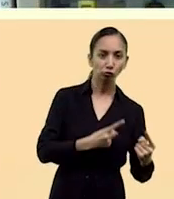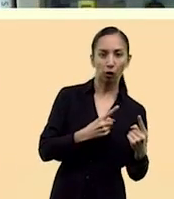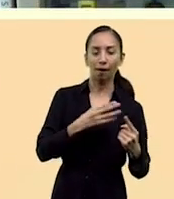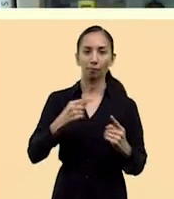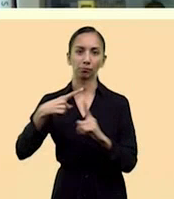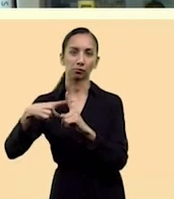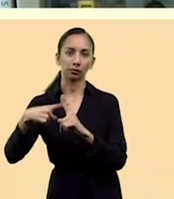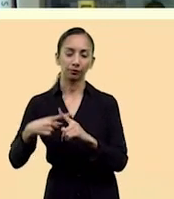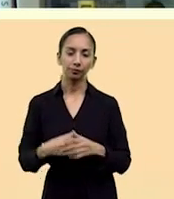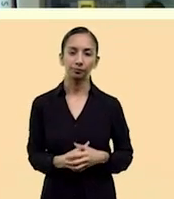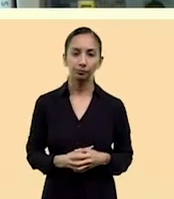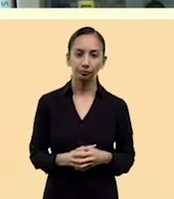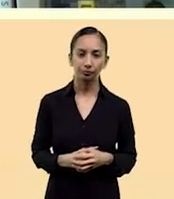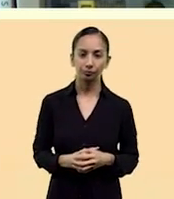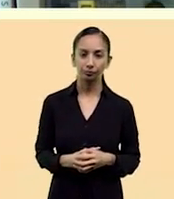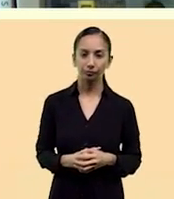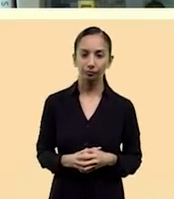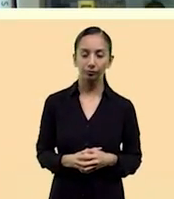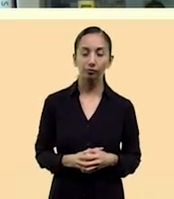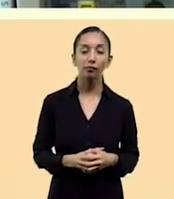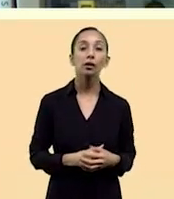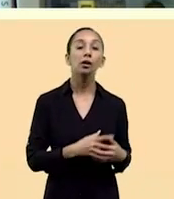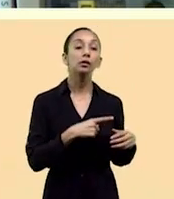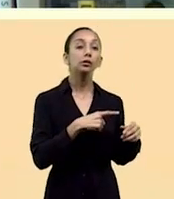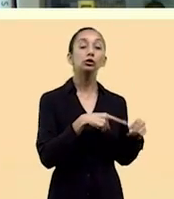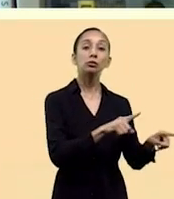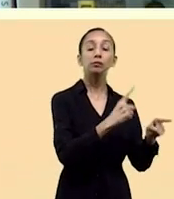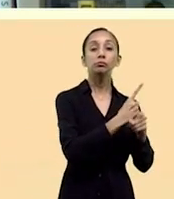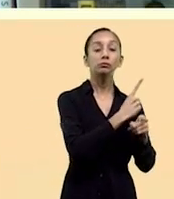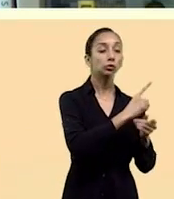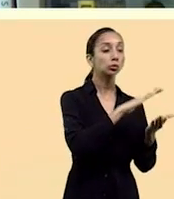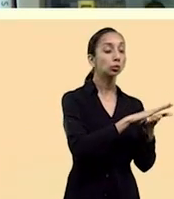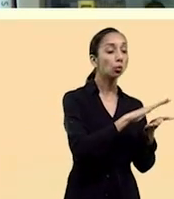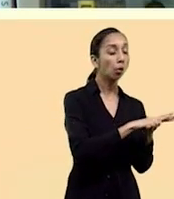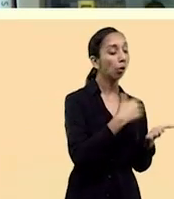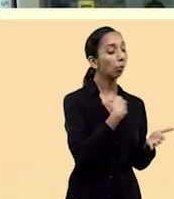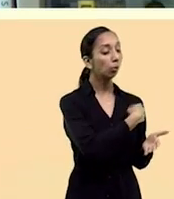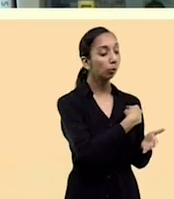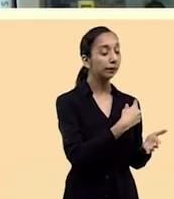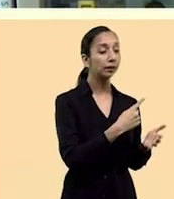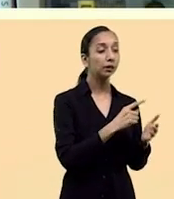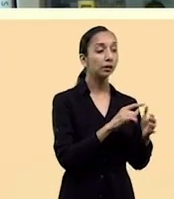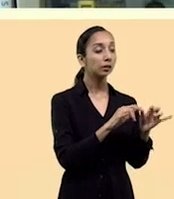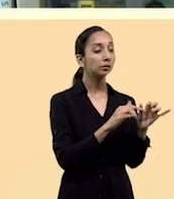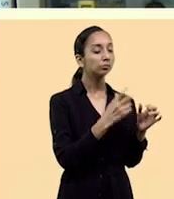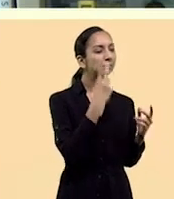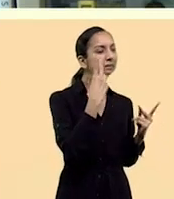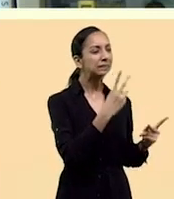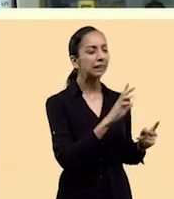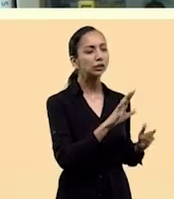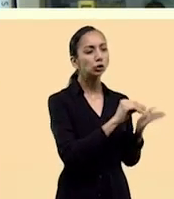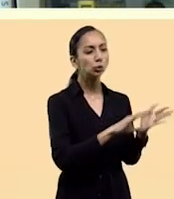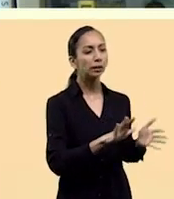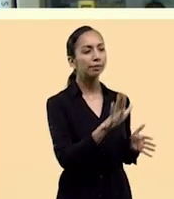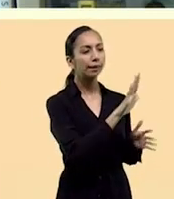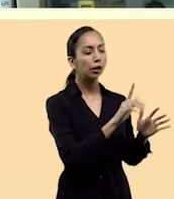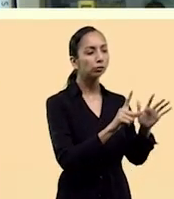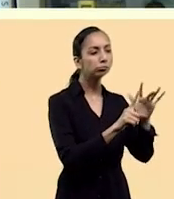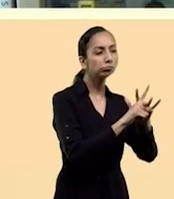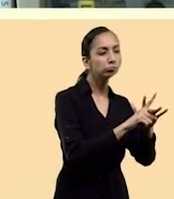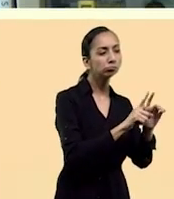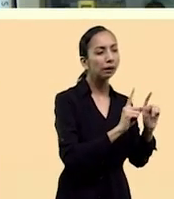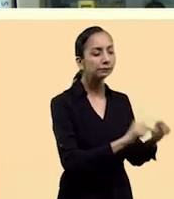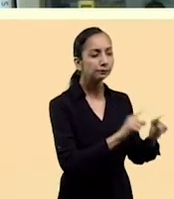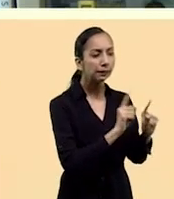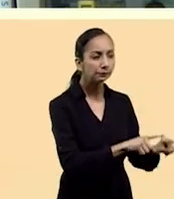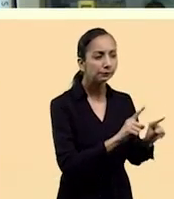In a traditional school setting, we measure attendance and look for more subtle forms of engagement. Is a student behaving appropriately within the school